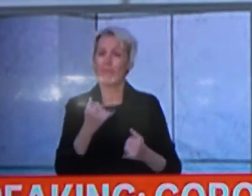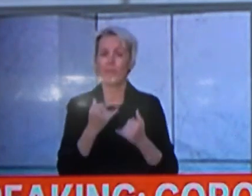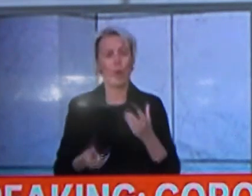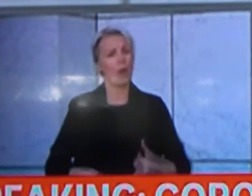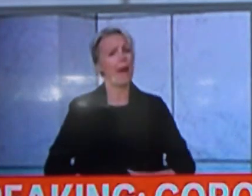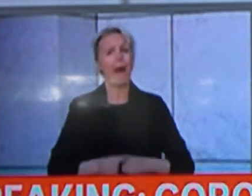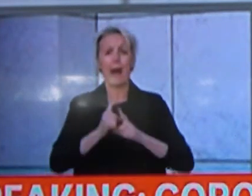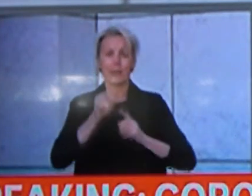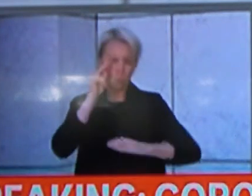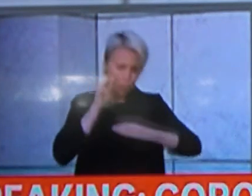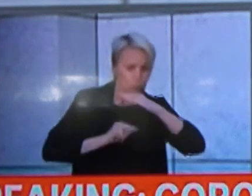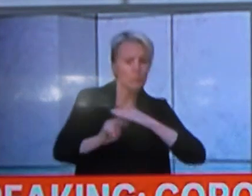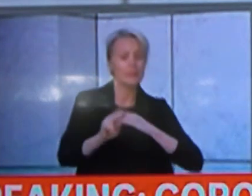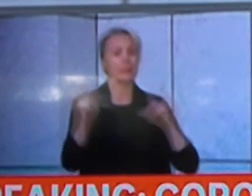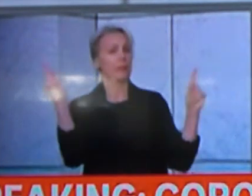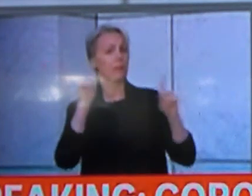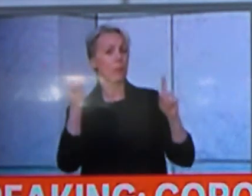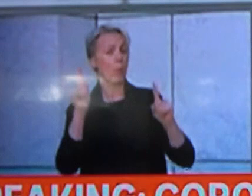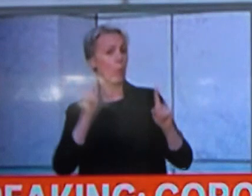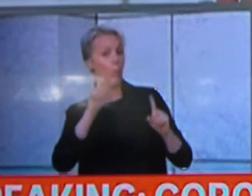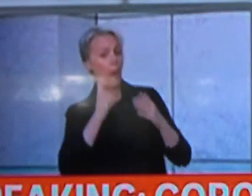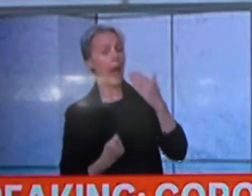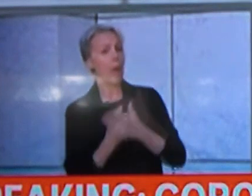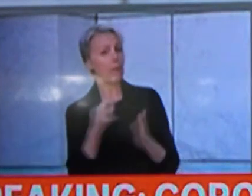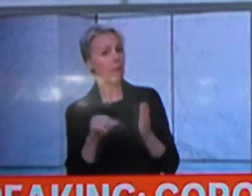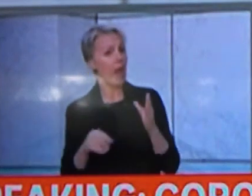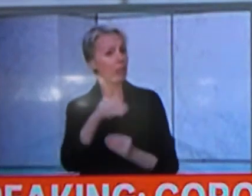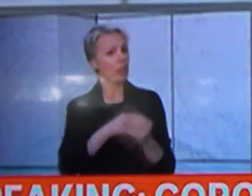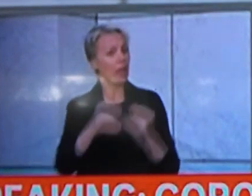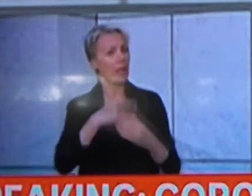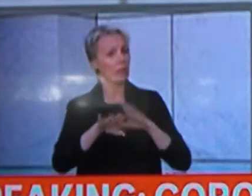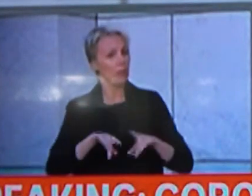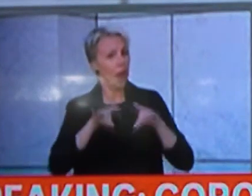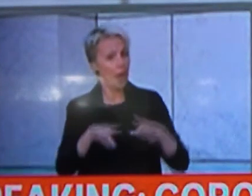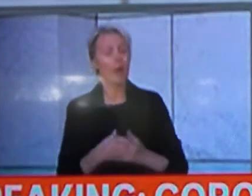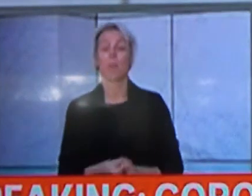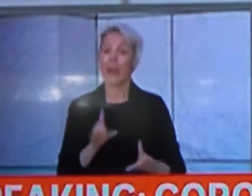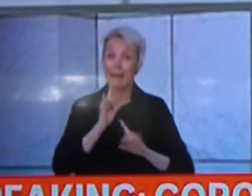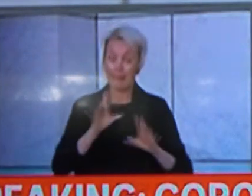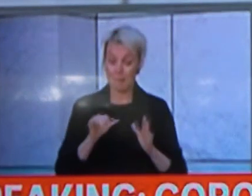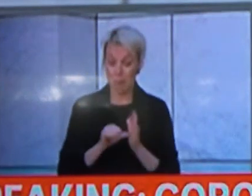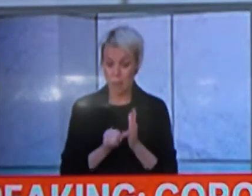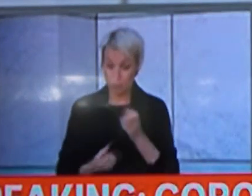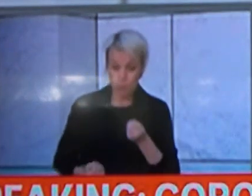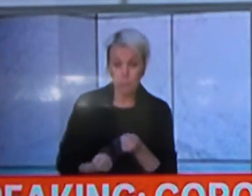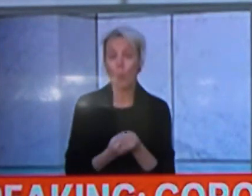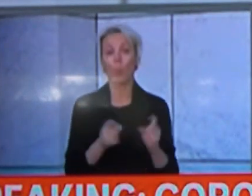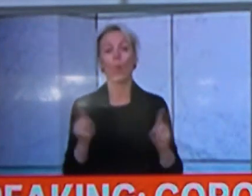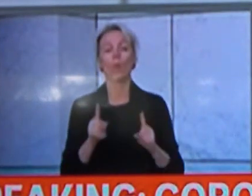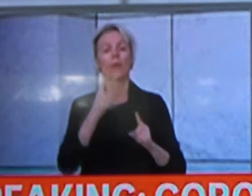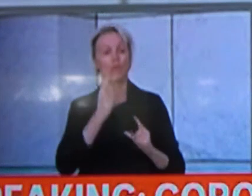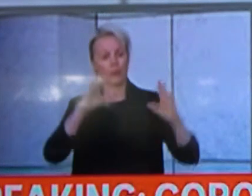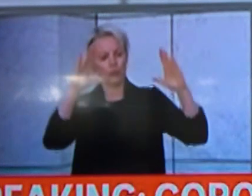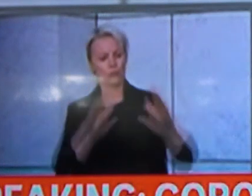be definitive about at this point. But what is absolutely clear about this package, it's all about cushioning the